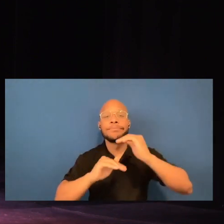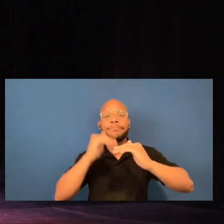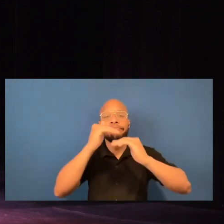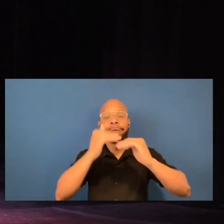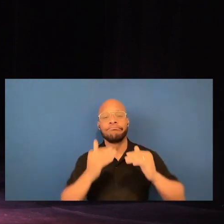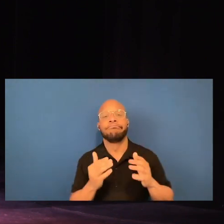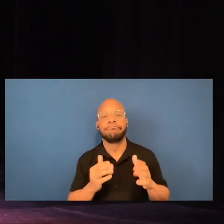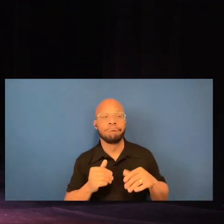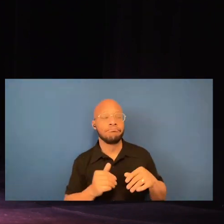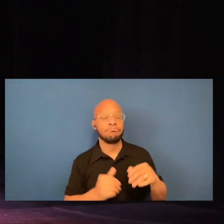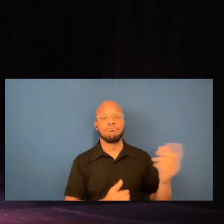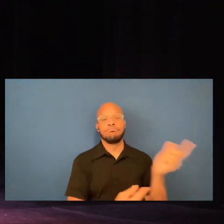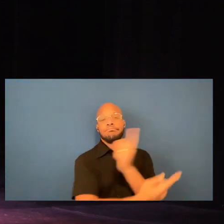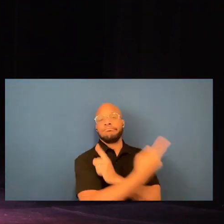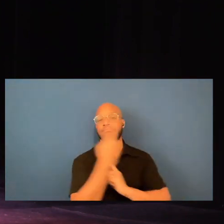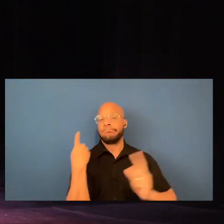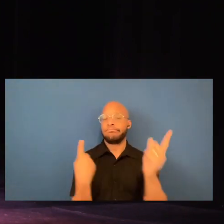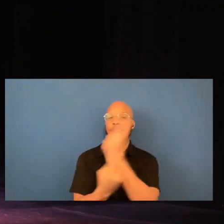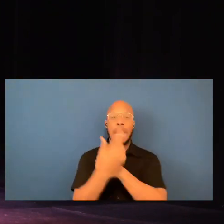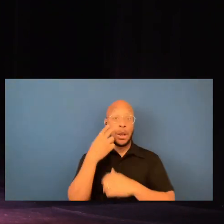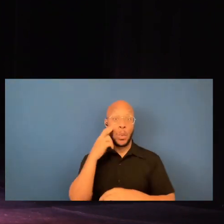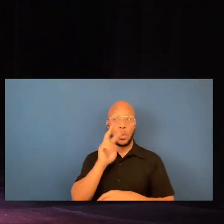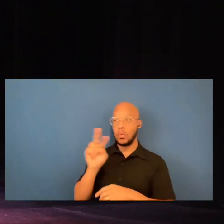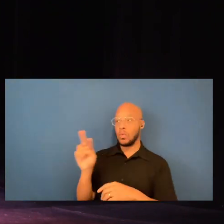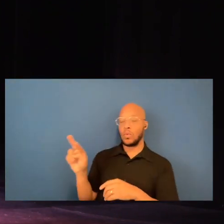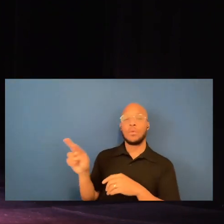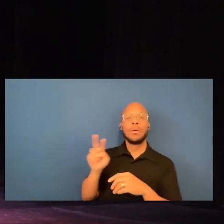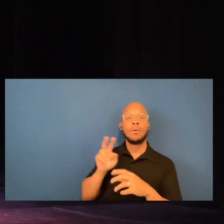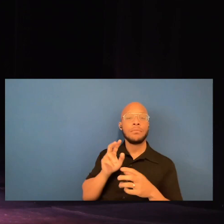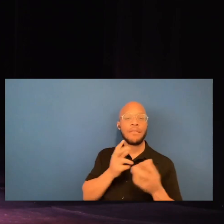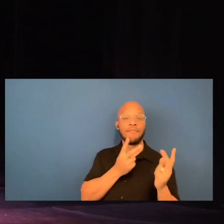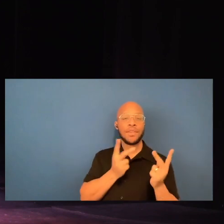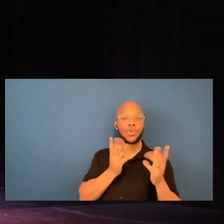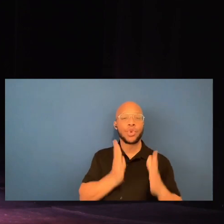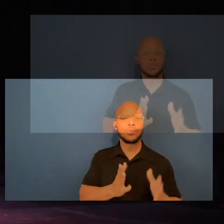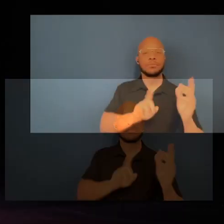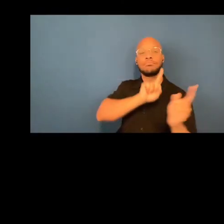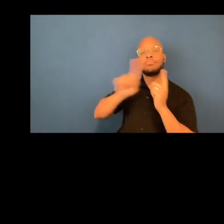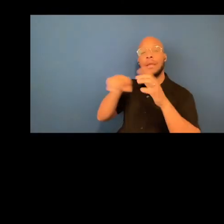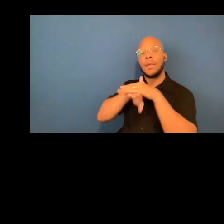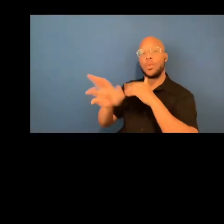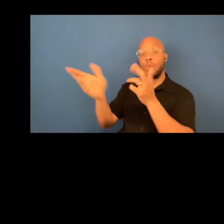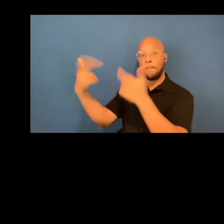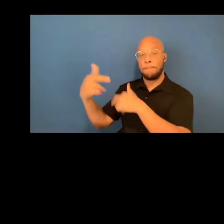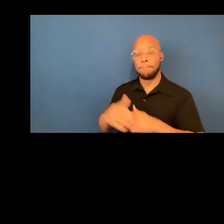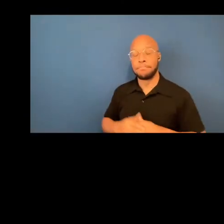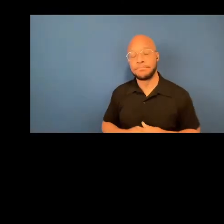And they put this large metal box on the table.